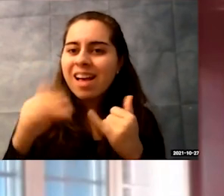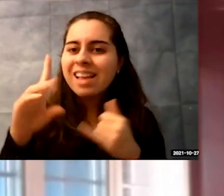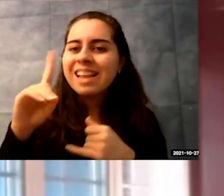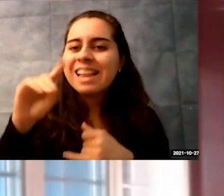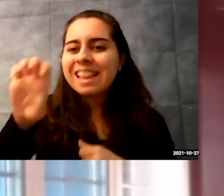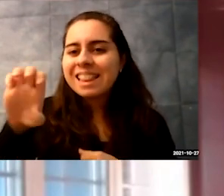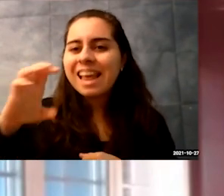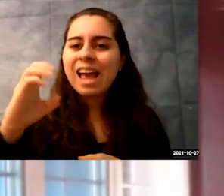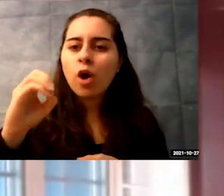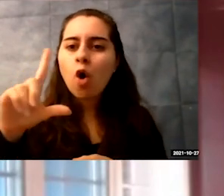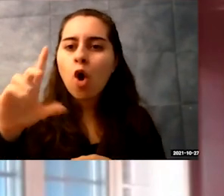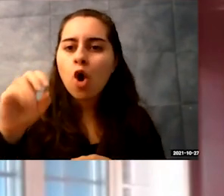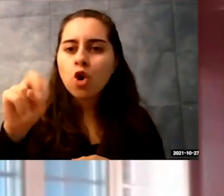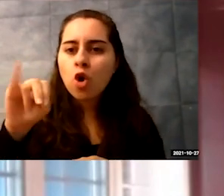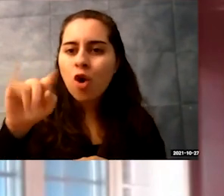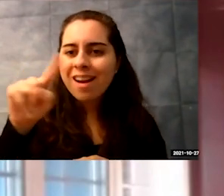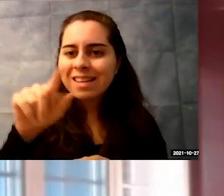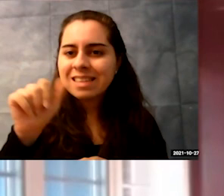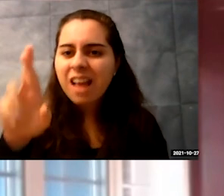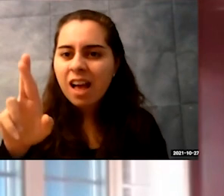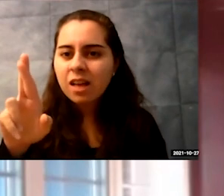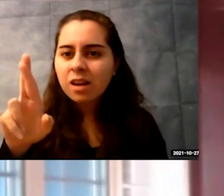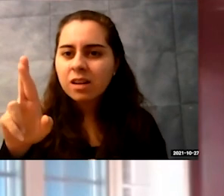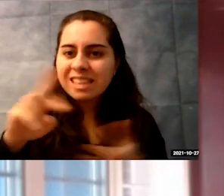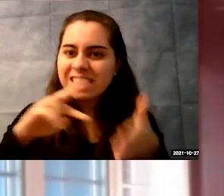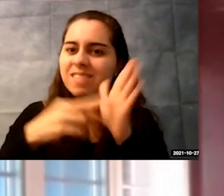in a world that is increasingly